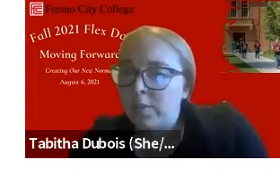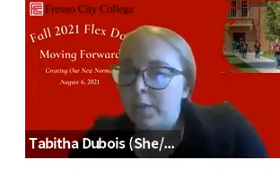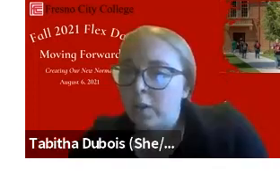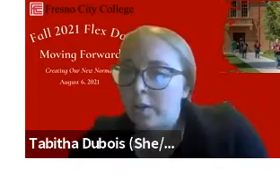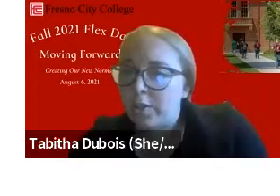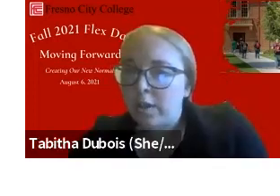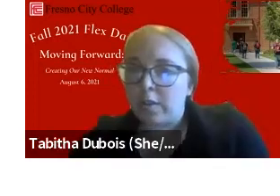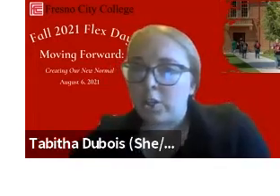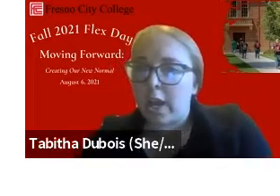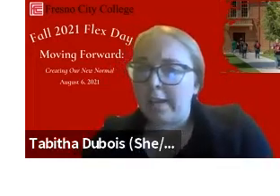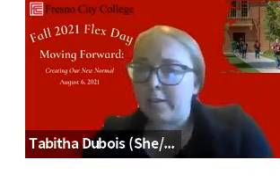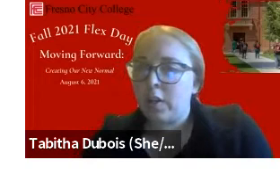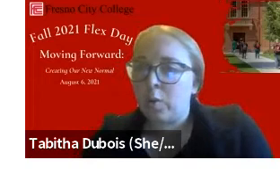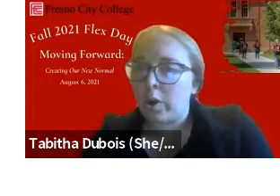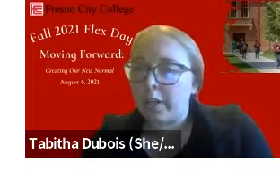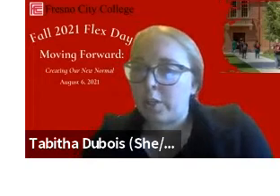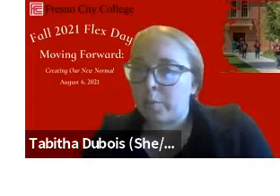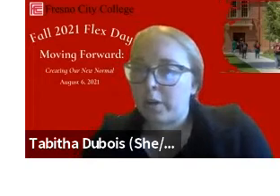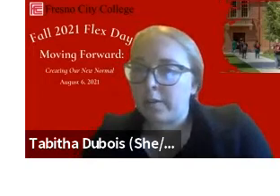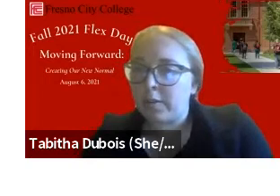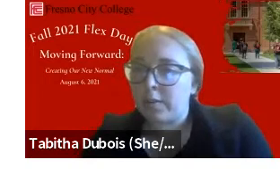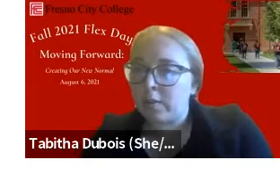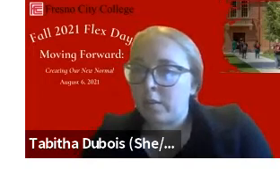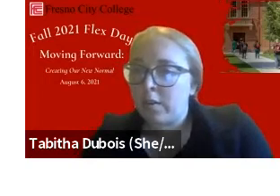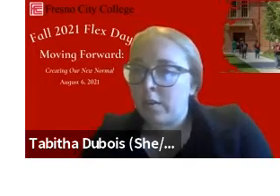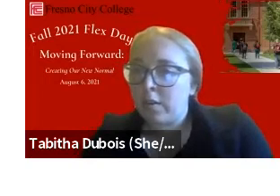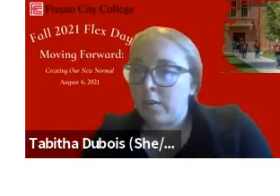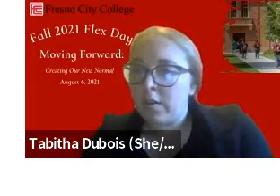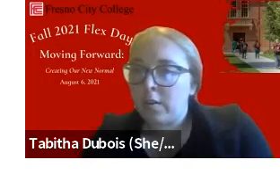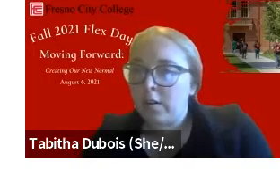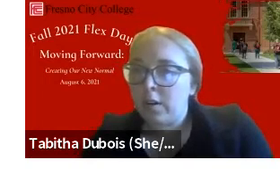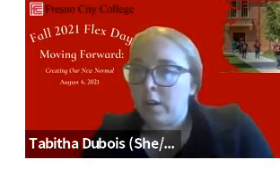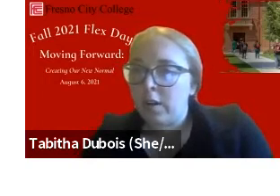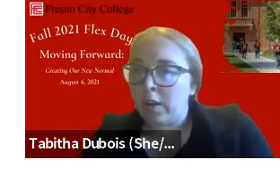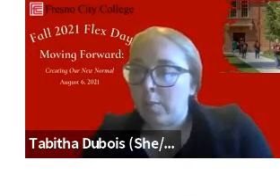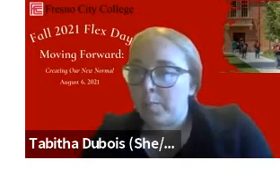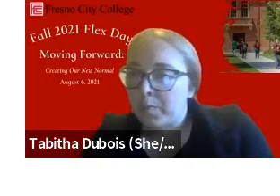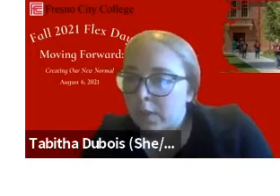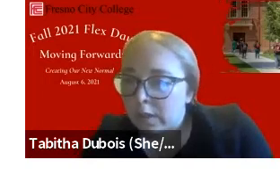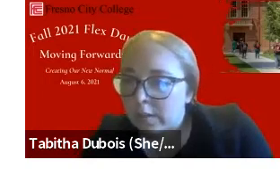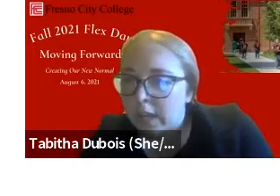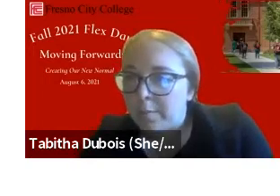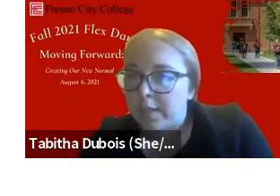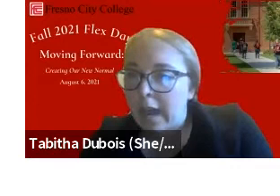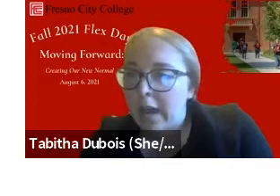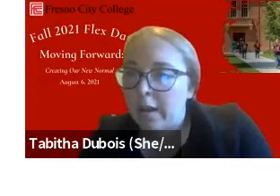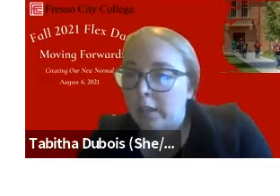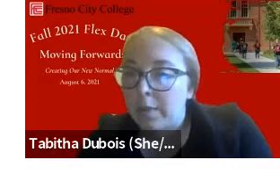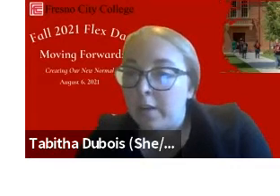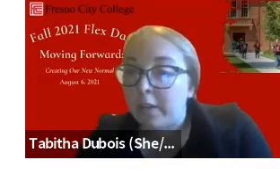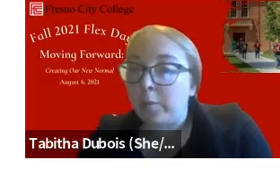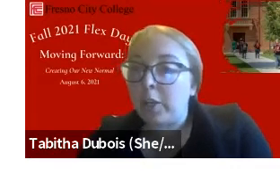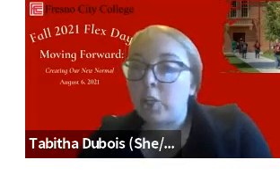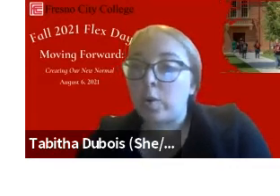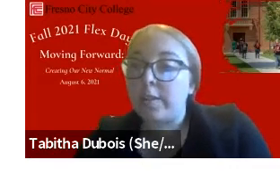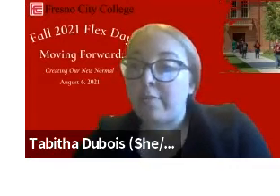I do see a question in the chat regarding interpreters. It says campus had a